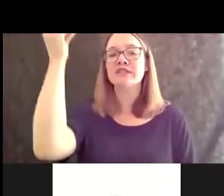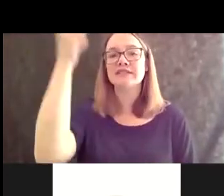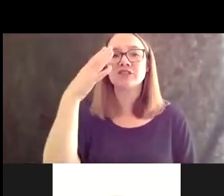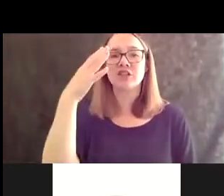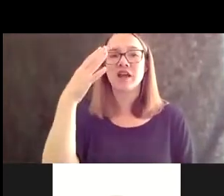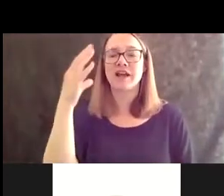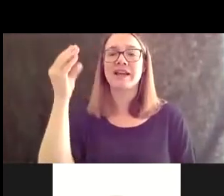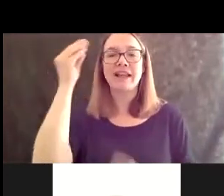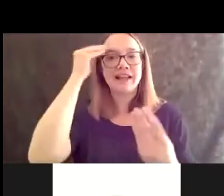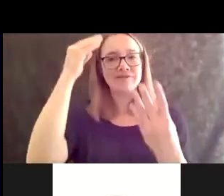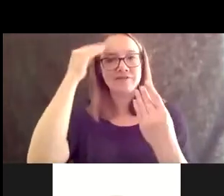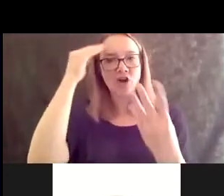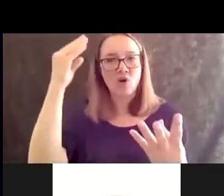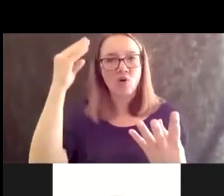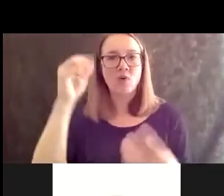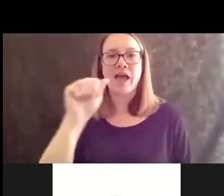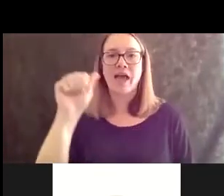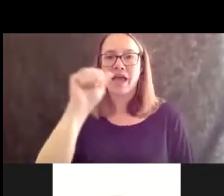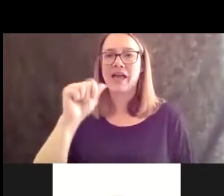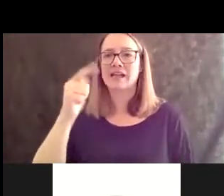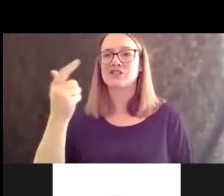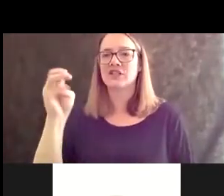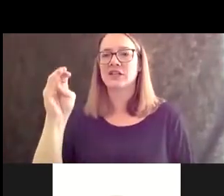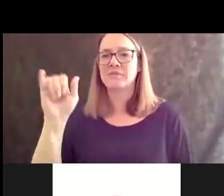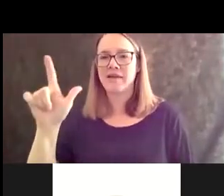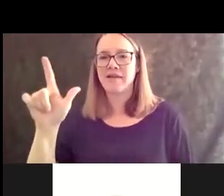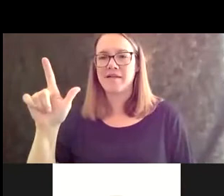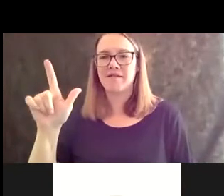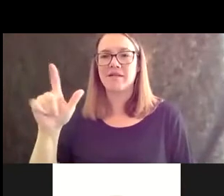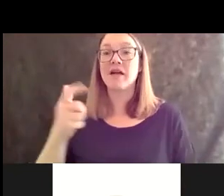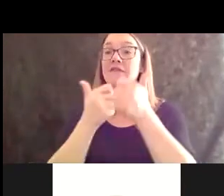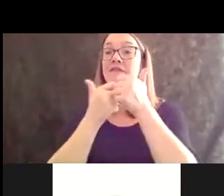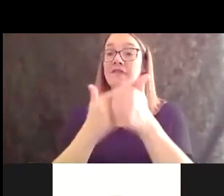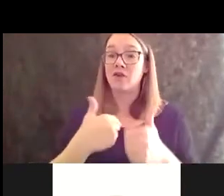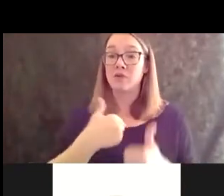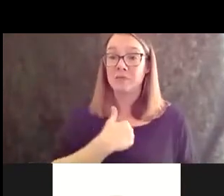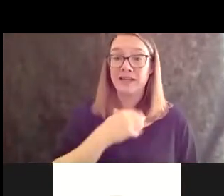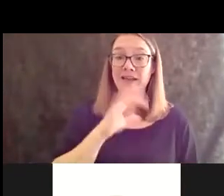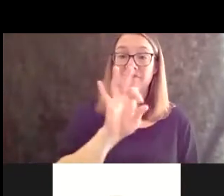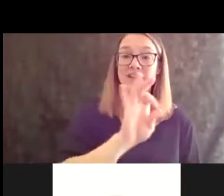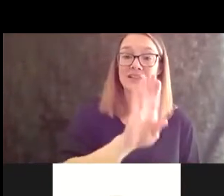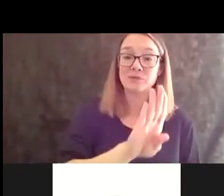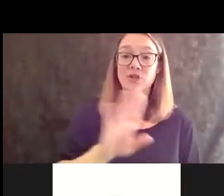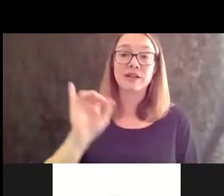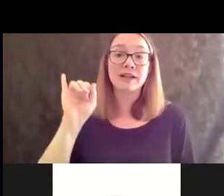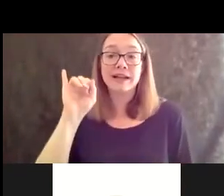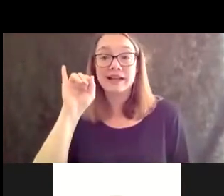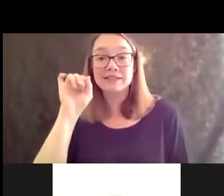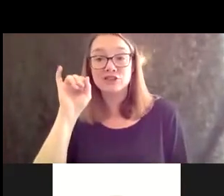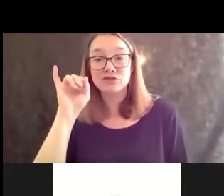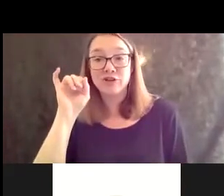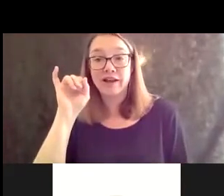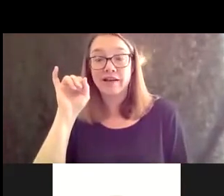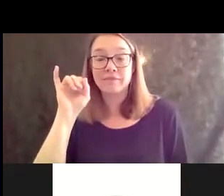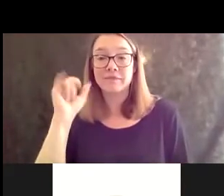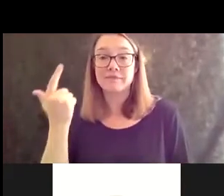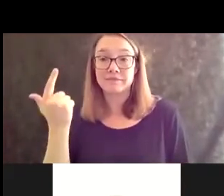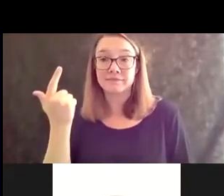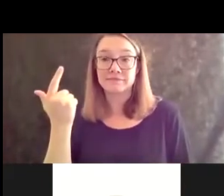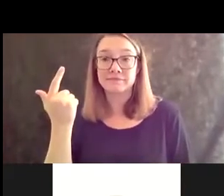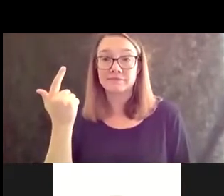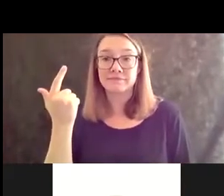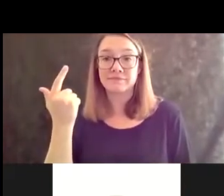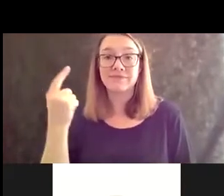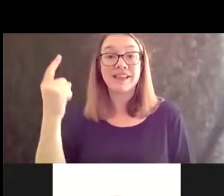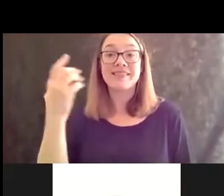curioussunshineinfo@gmail.com. Follow me on Facebook and Instagram at Curious Sunshine. And thank you. I think